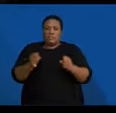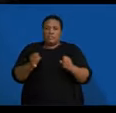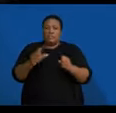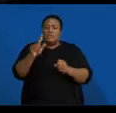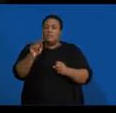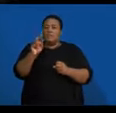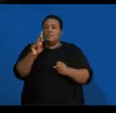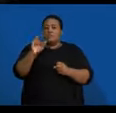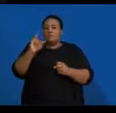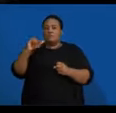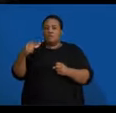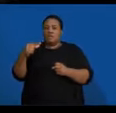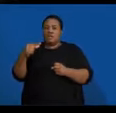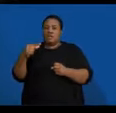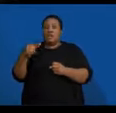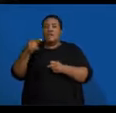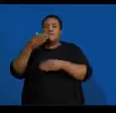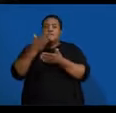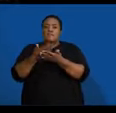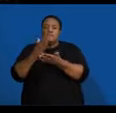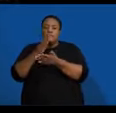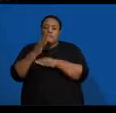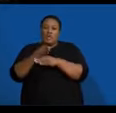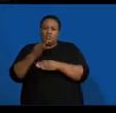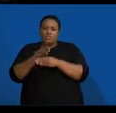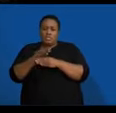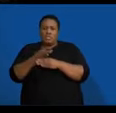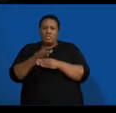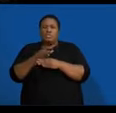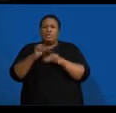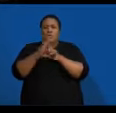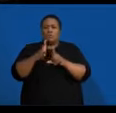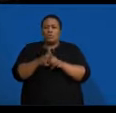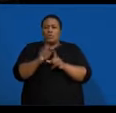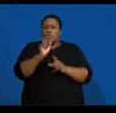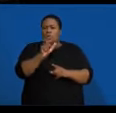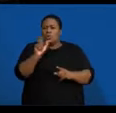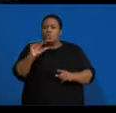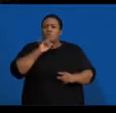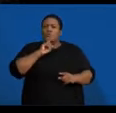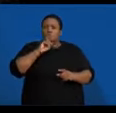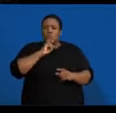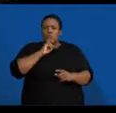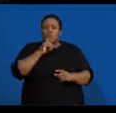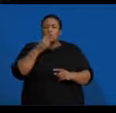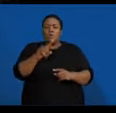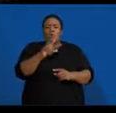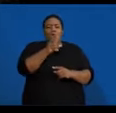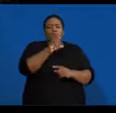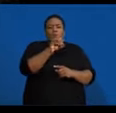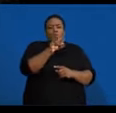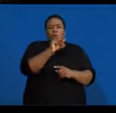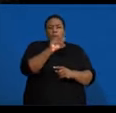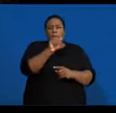function. Also, don't forget terms used to describe the functions such as your domain and your range. And